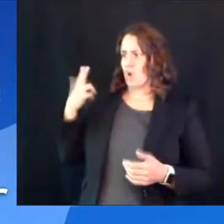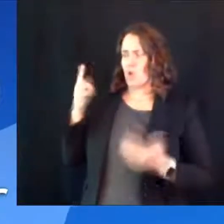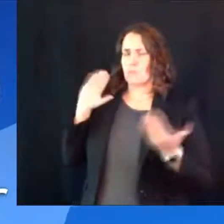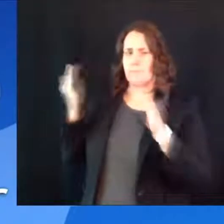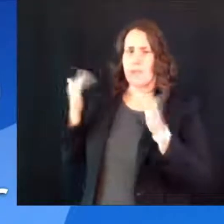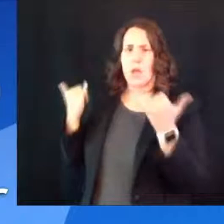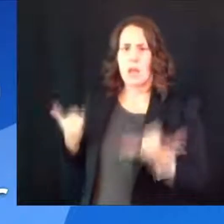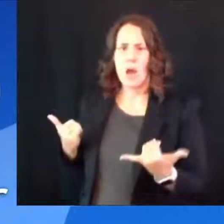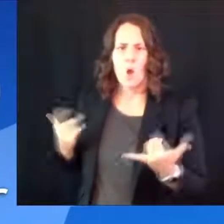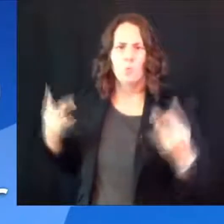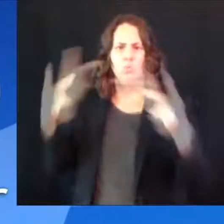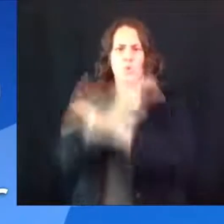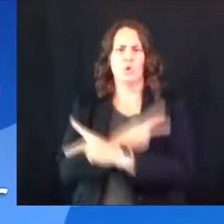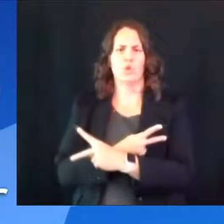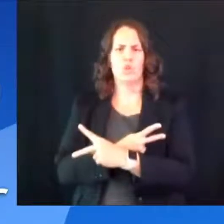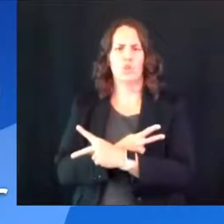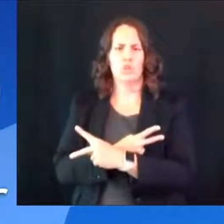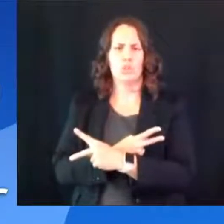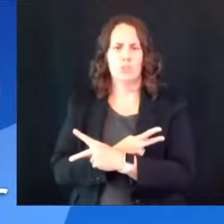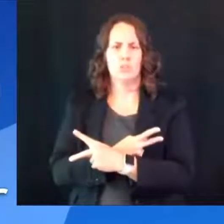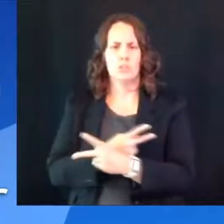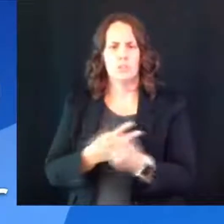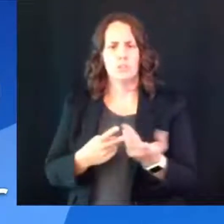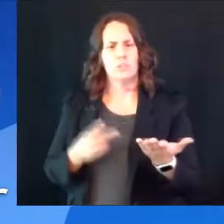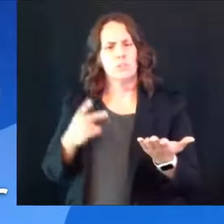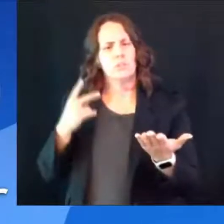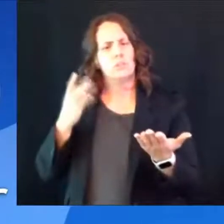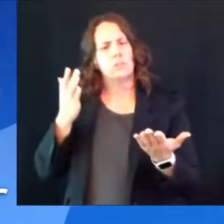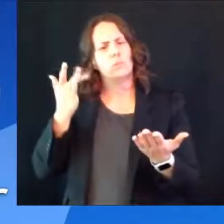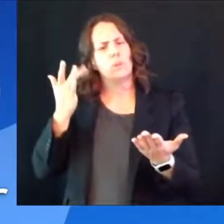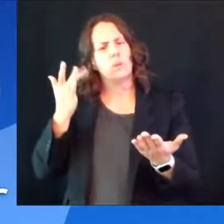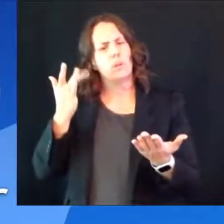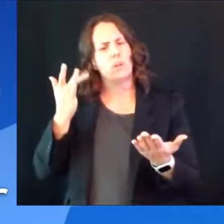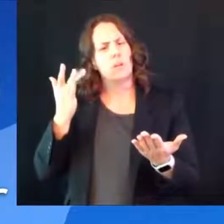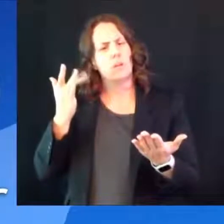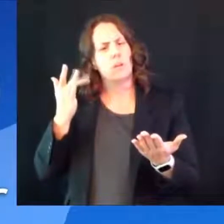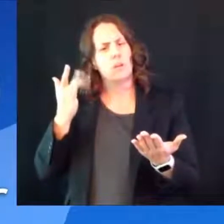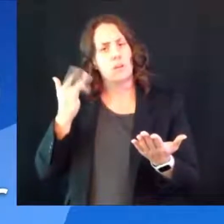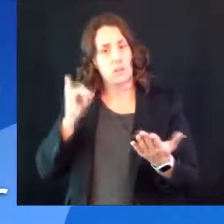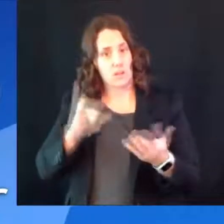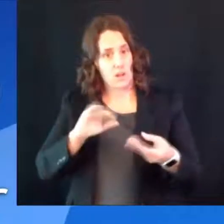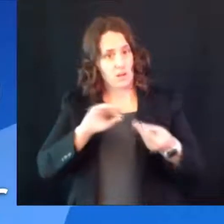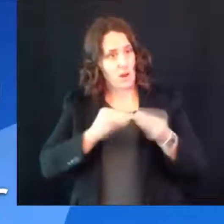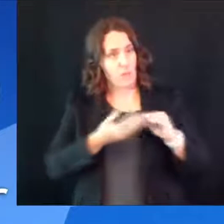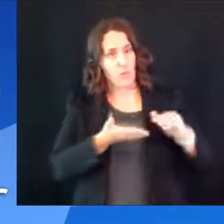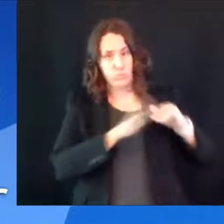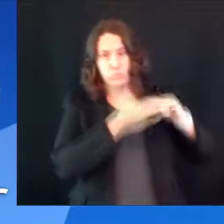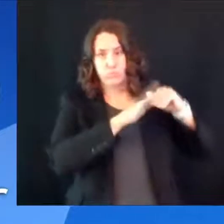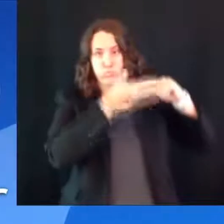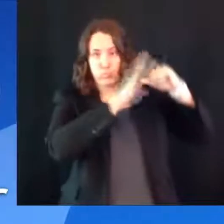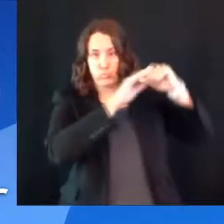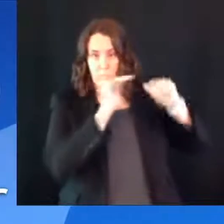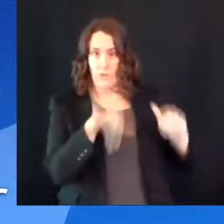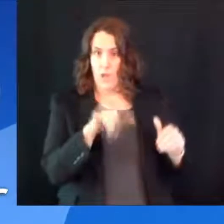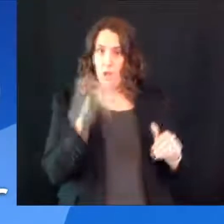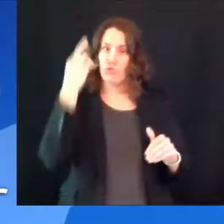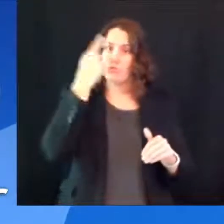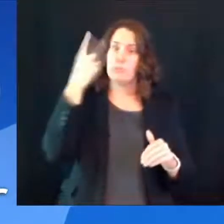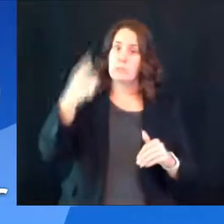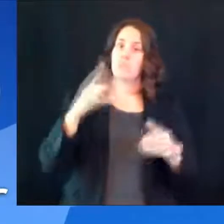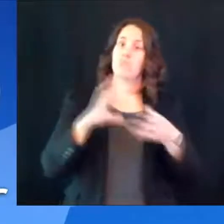state's surging positivity rate? And if so, why is that positivity rate so